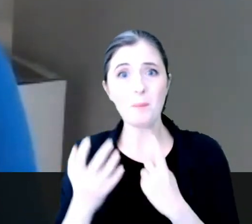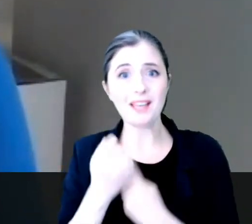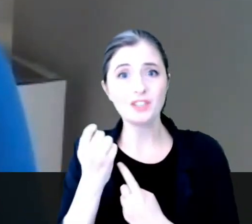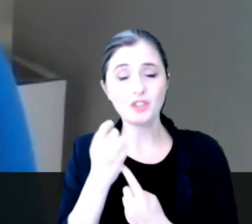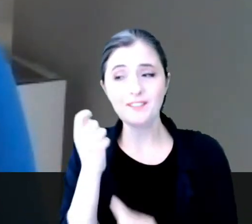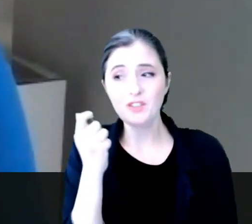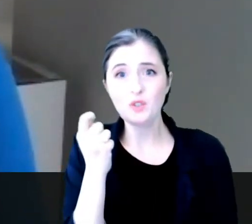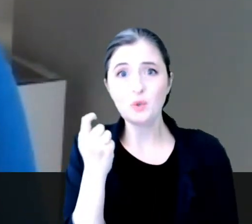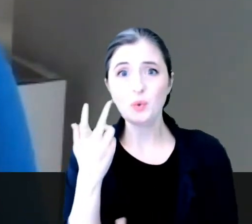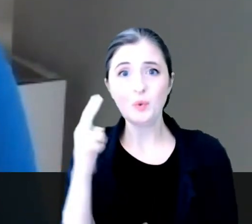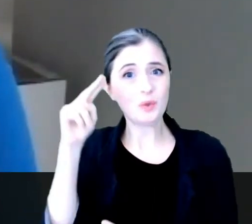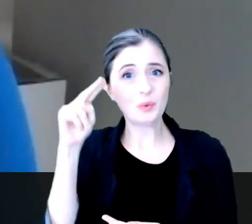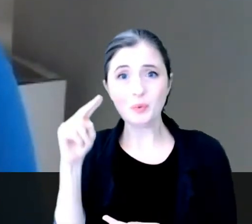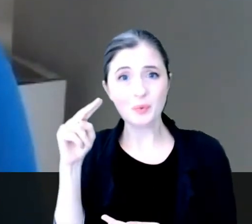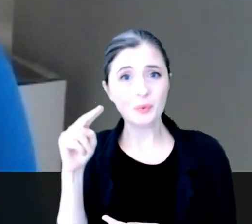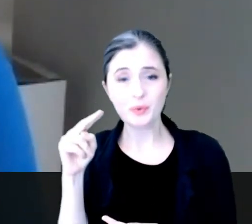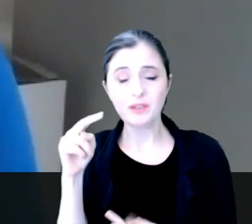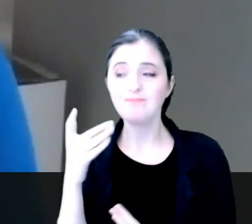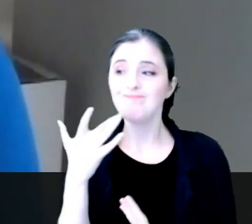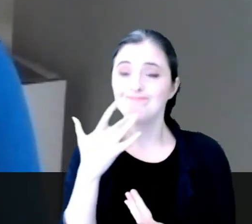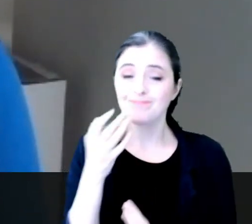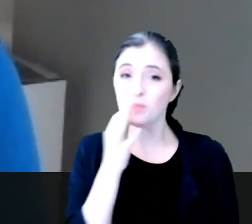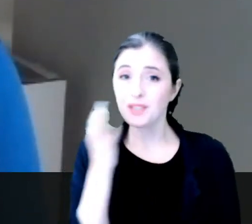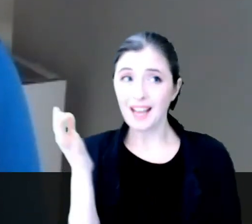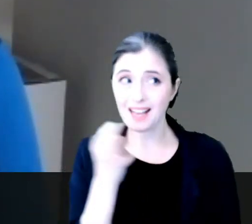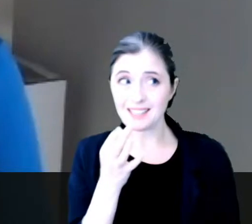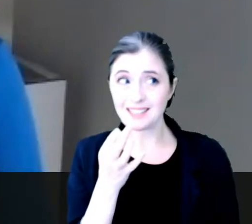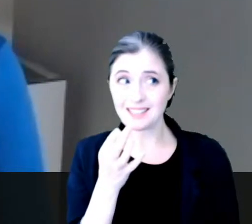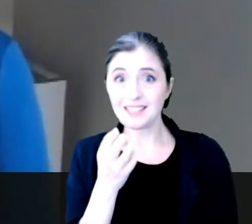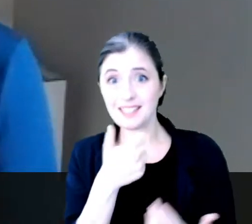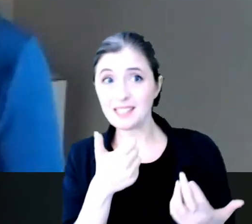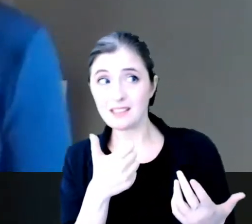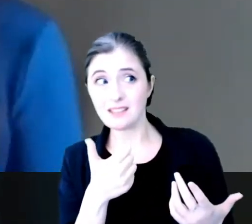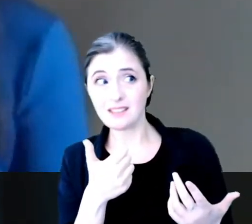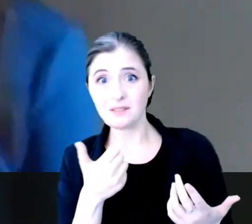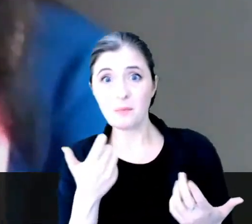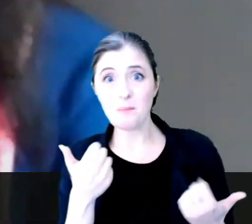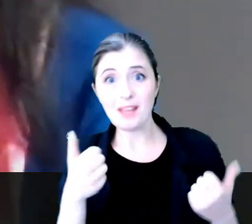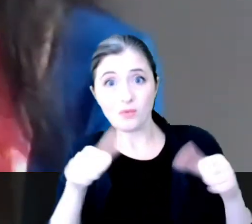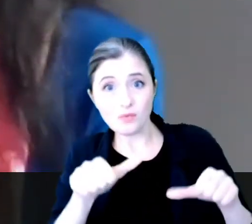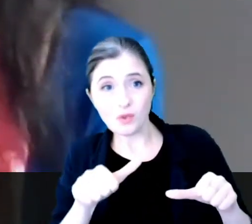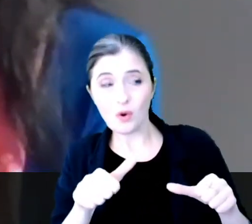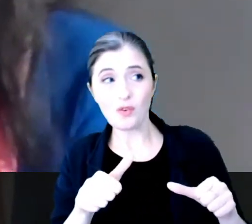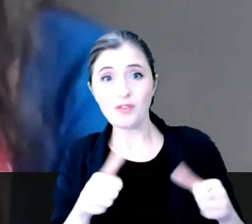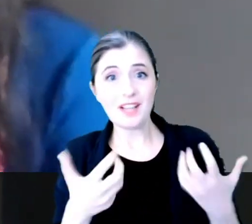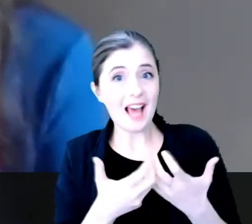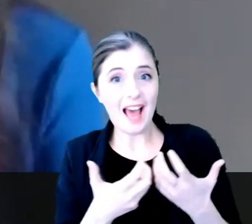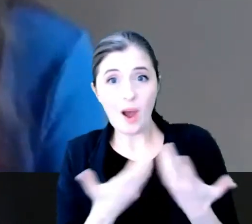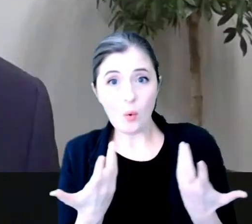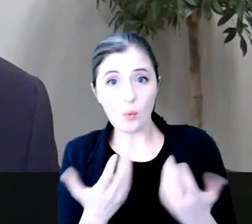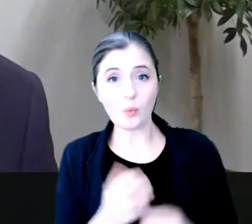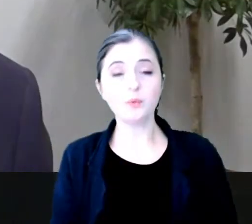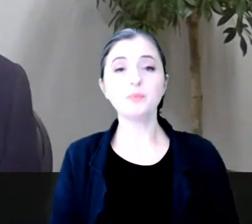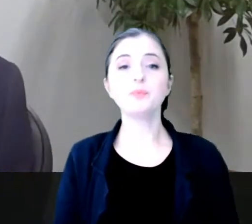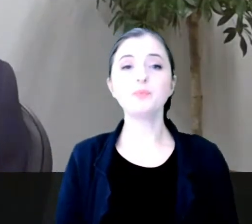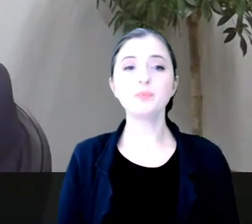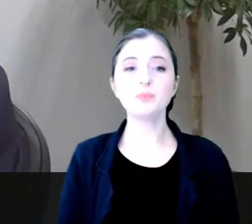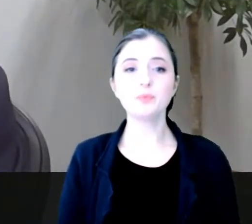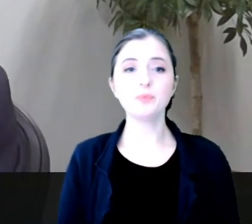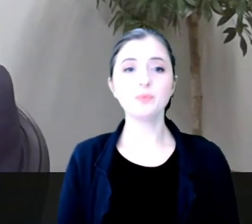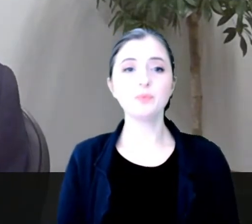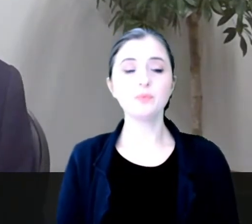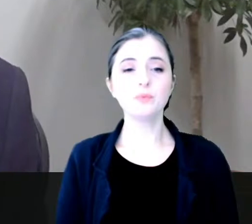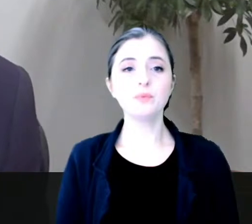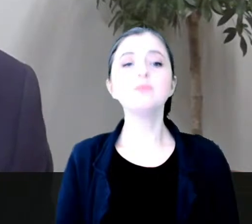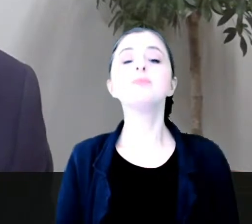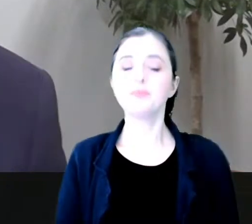is this being addressed? And if yes, how? Thank you. Mr. Mayor. Laura, thanks for